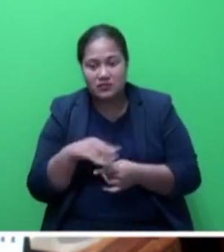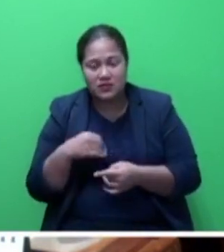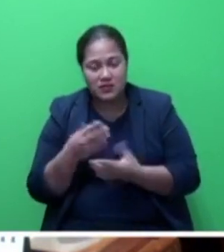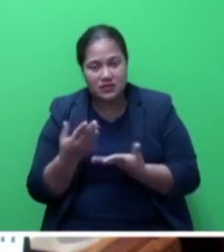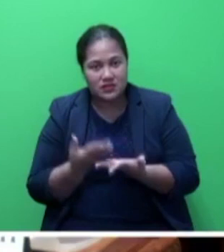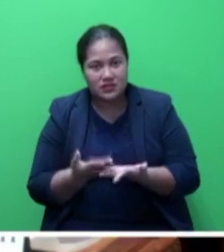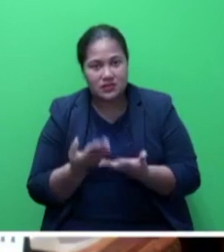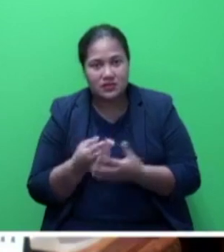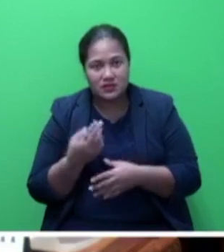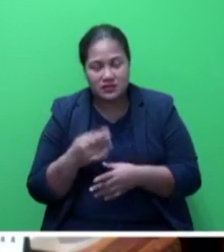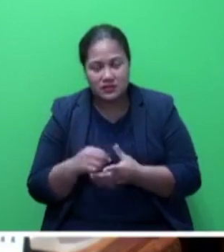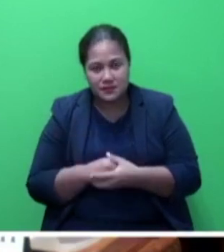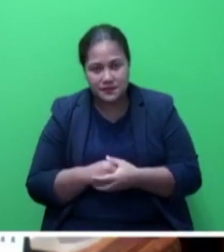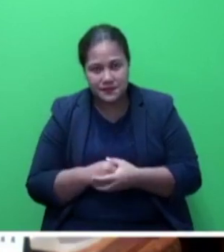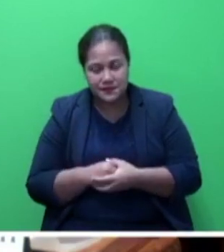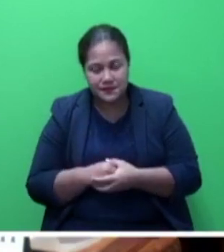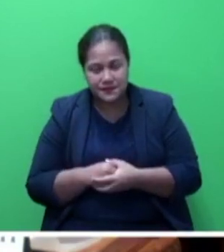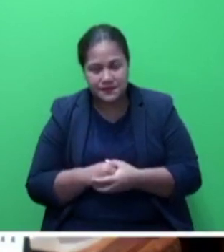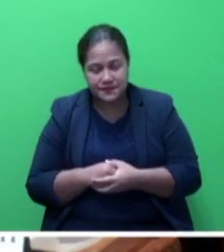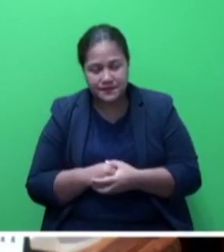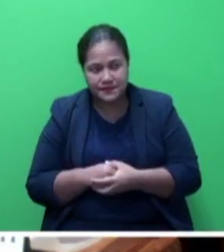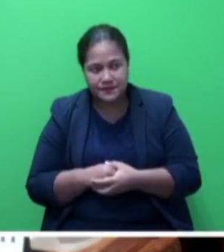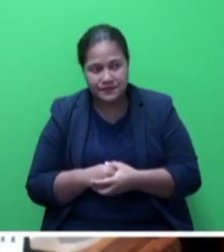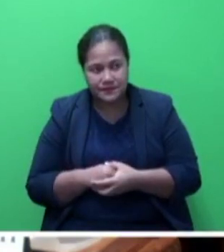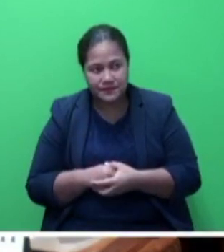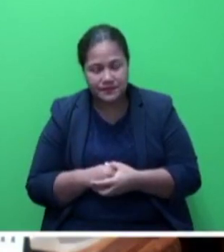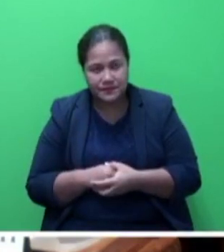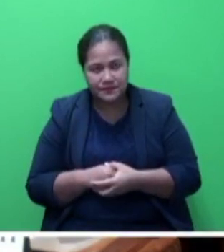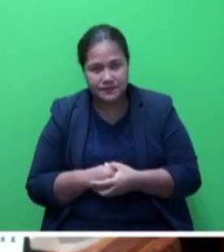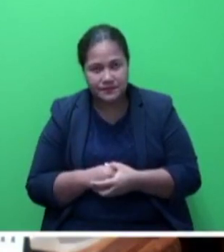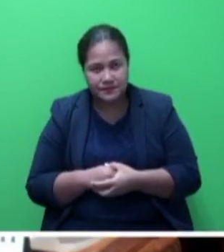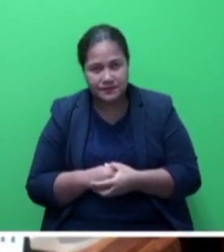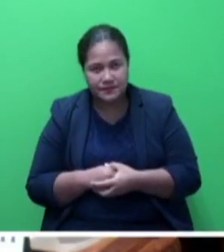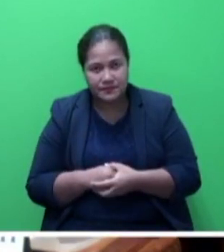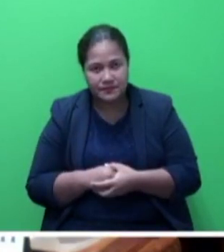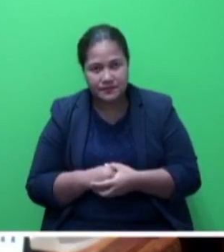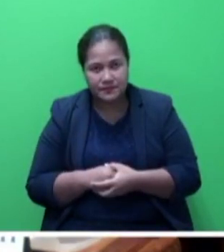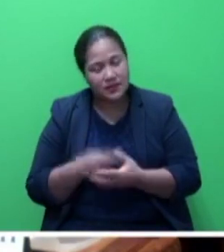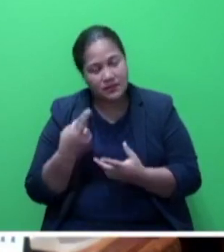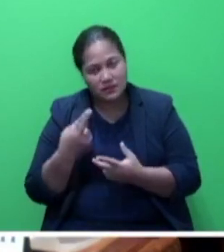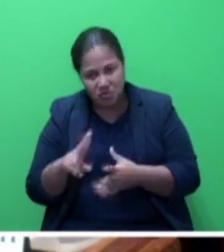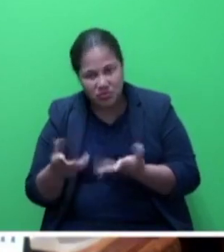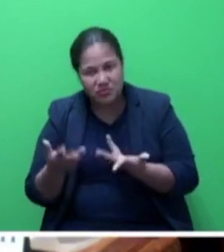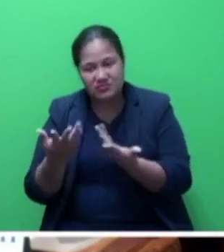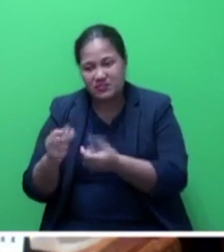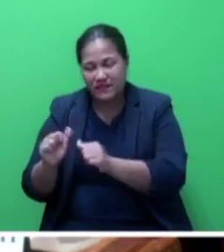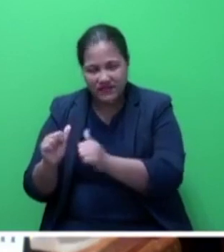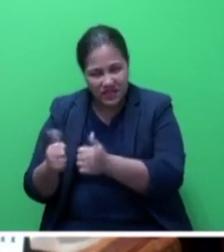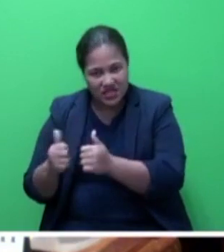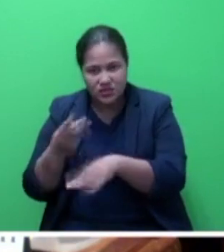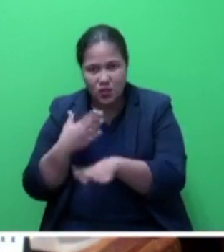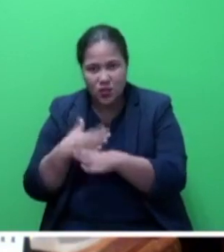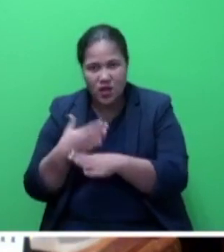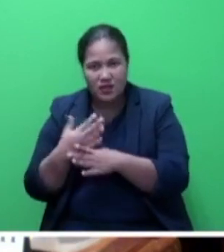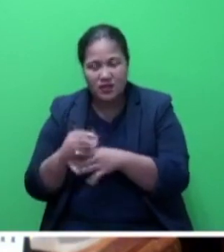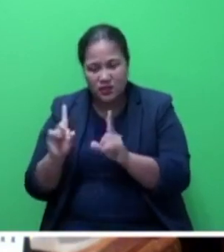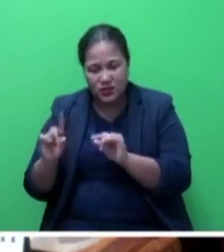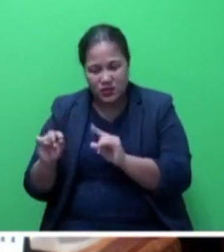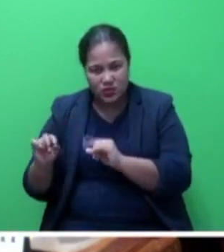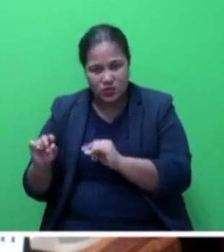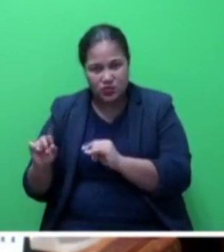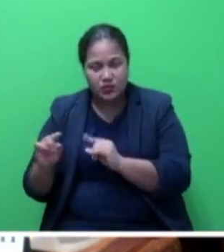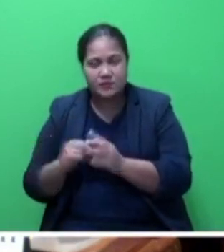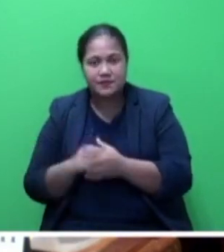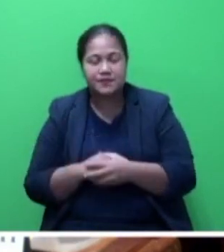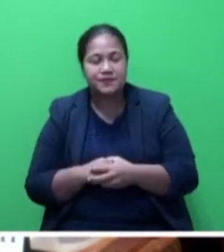to complement the work undertaken by other capabilities that